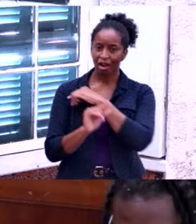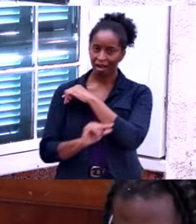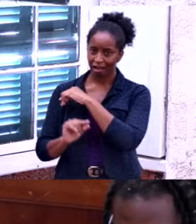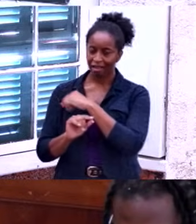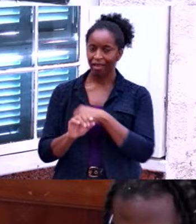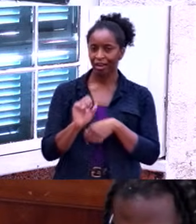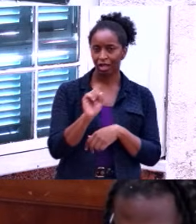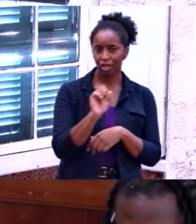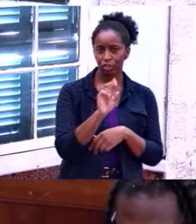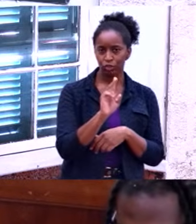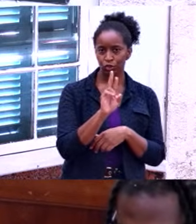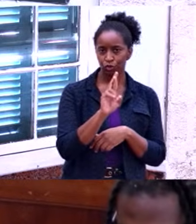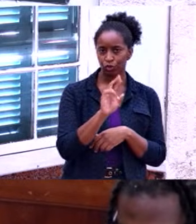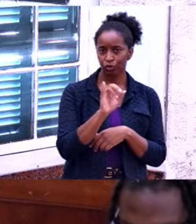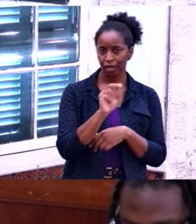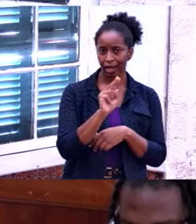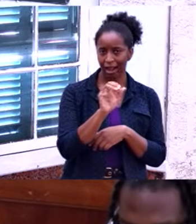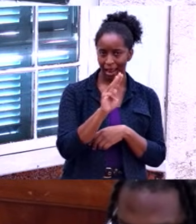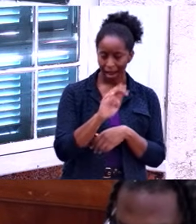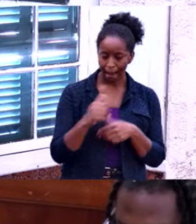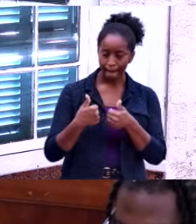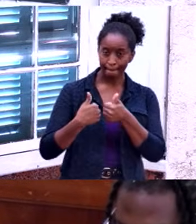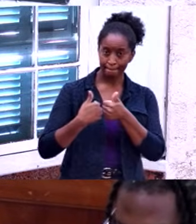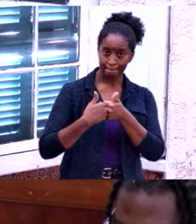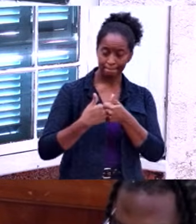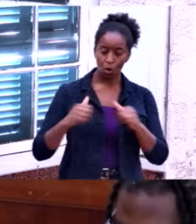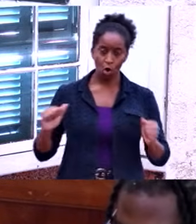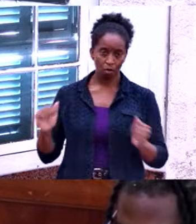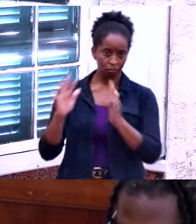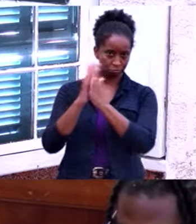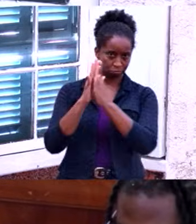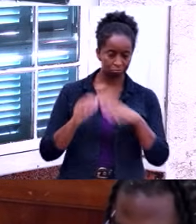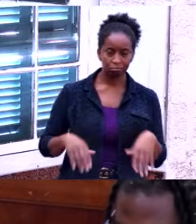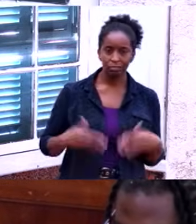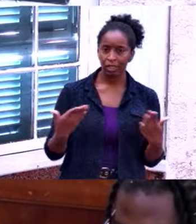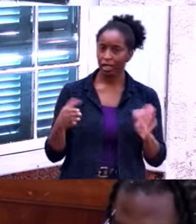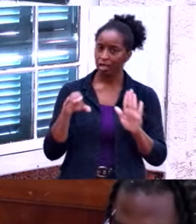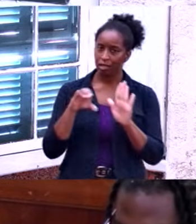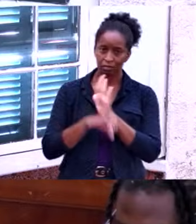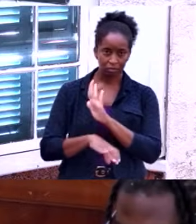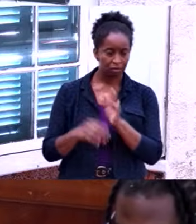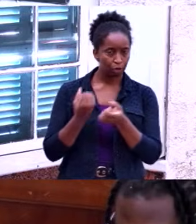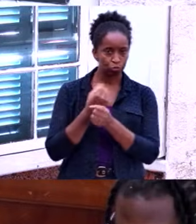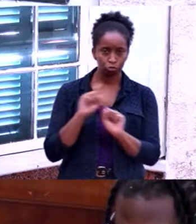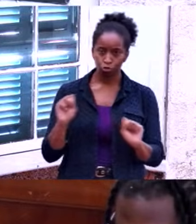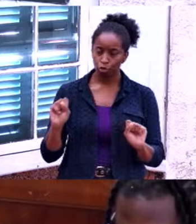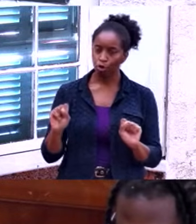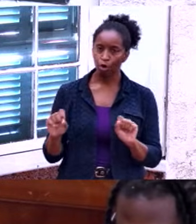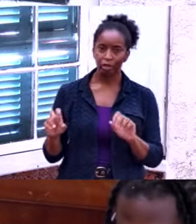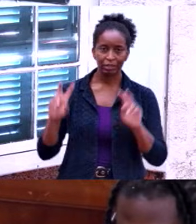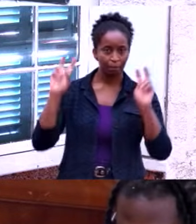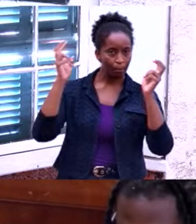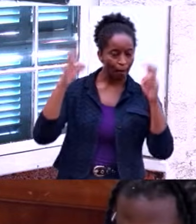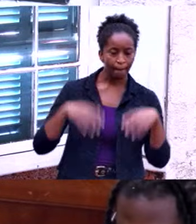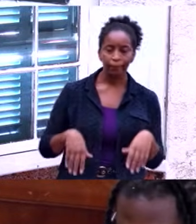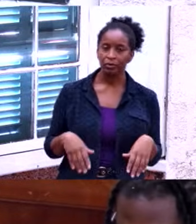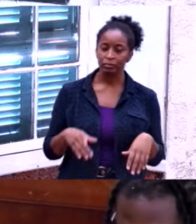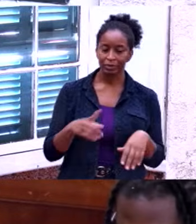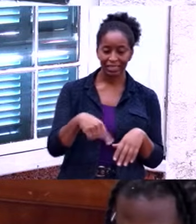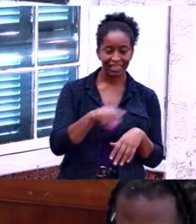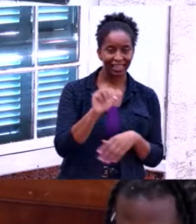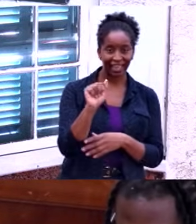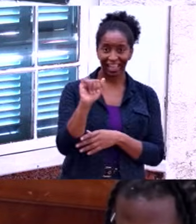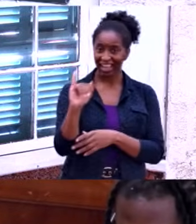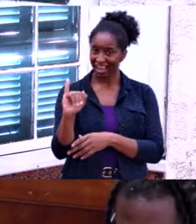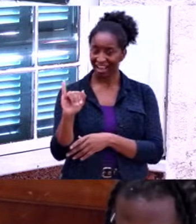We have a lot of cybersecurity issues. We have threats by artificial intelligence. But what is most concerning when